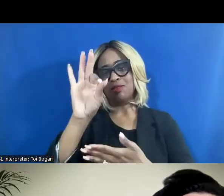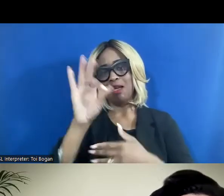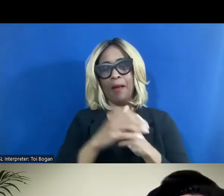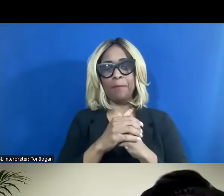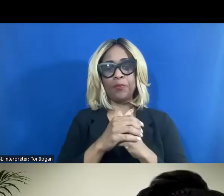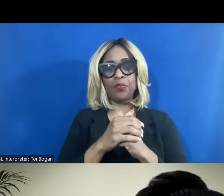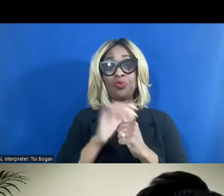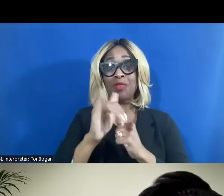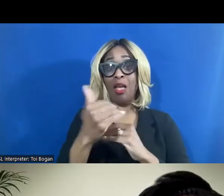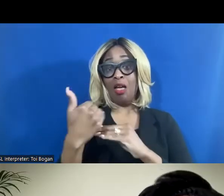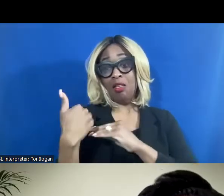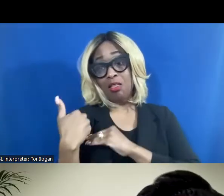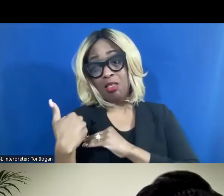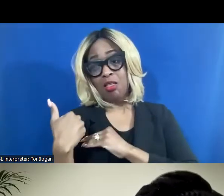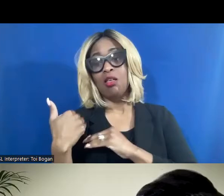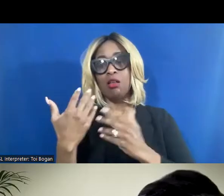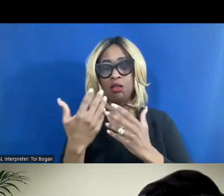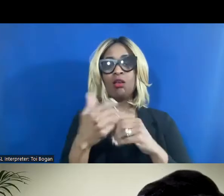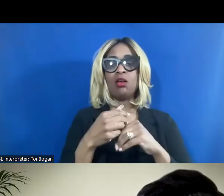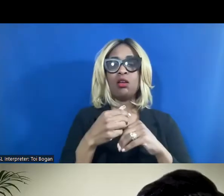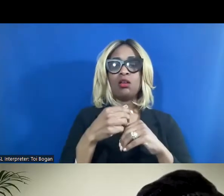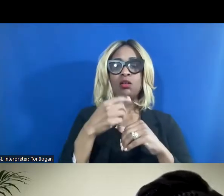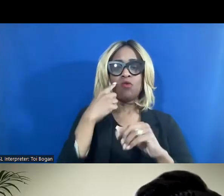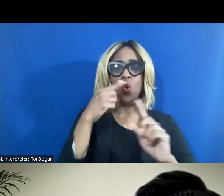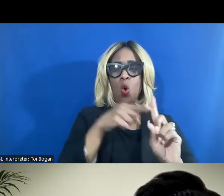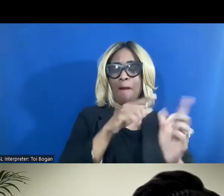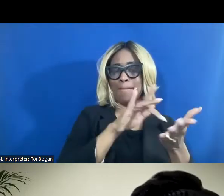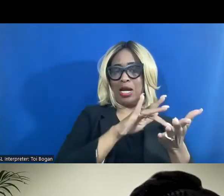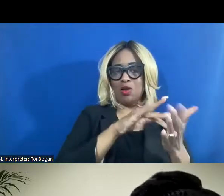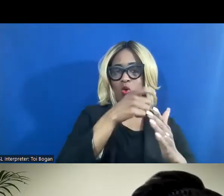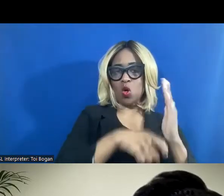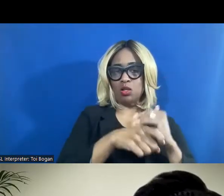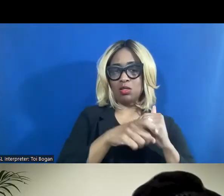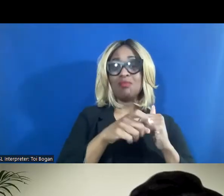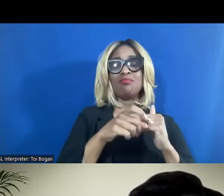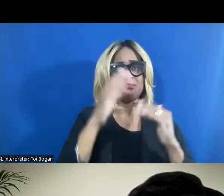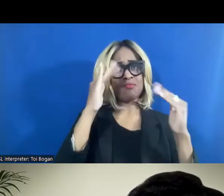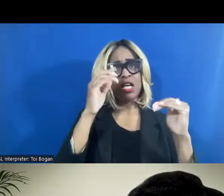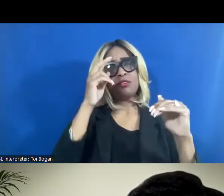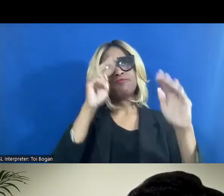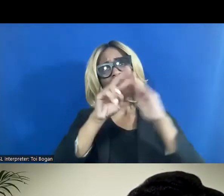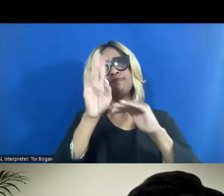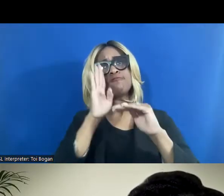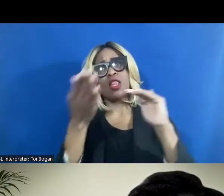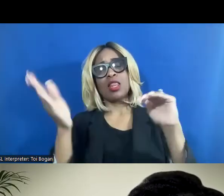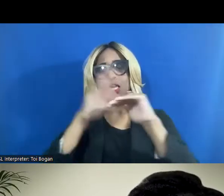And that burden in excess medical costs is expected to increase.